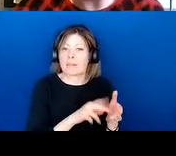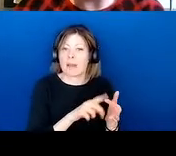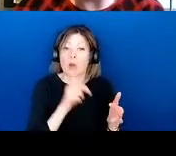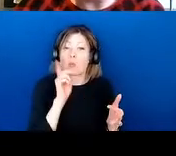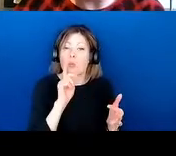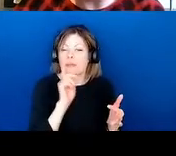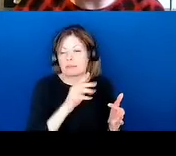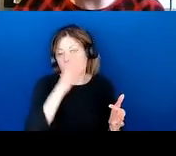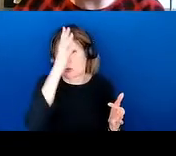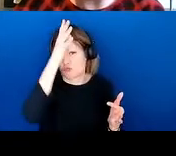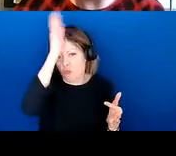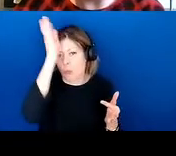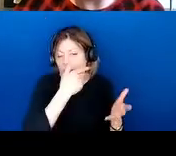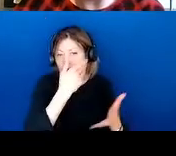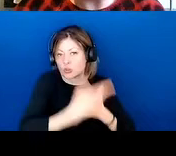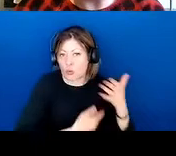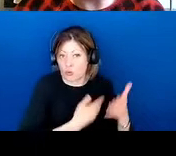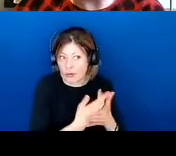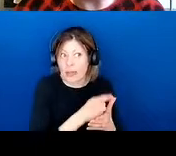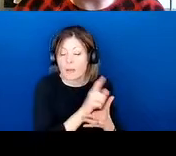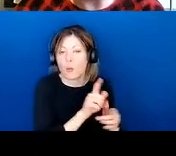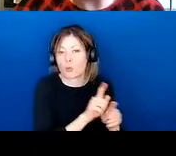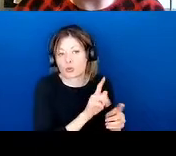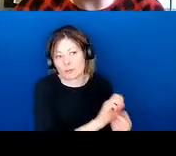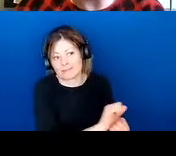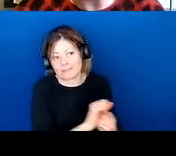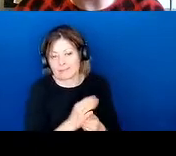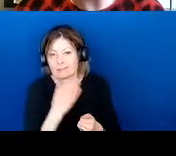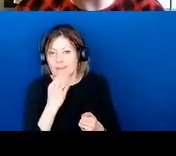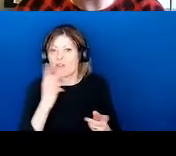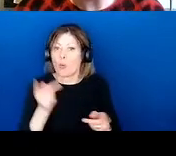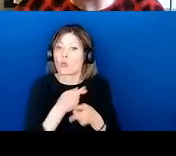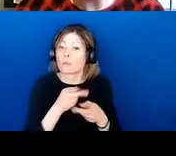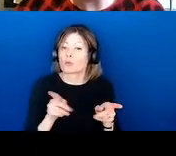of the musical Seven Brides for Seven Brothers.